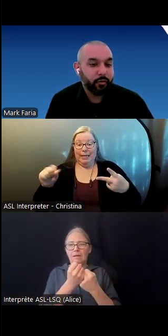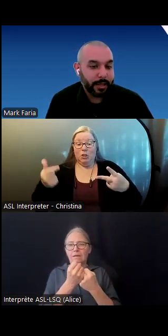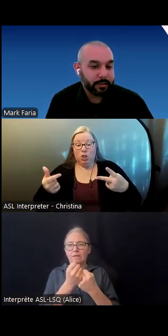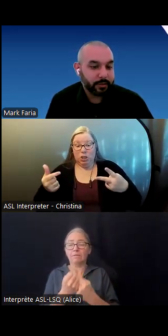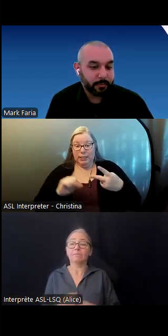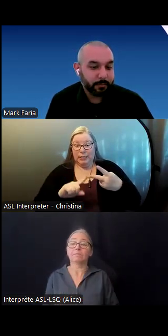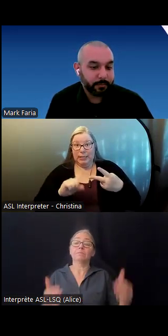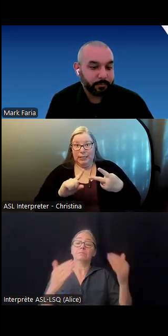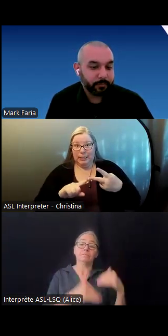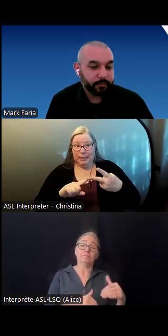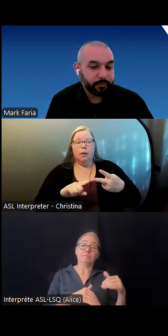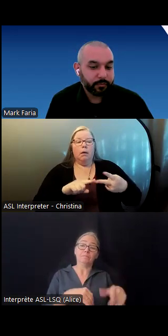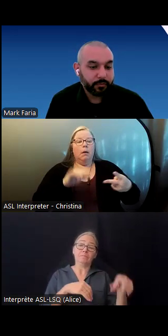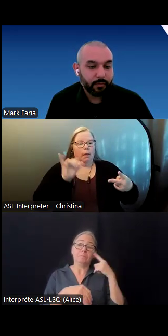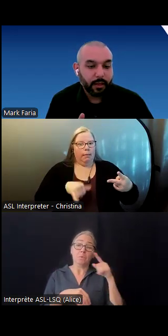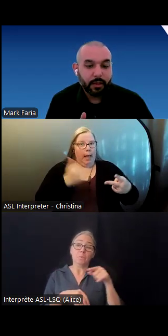forward grants.